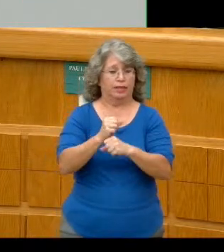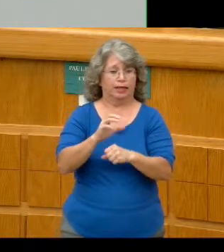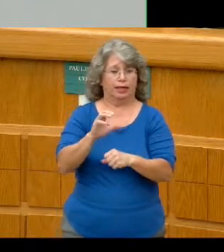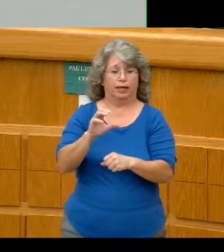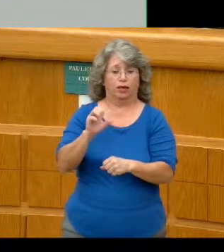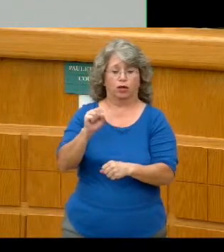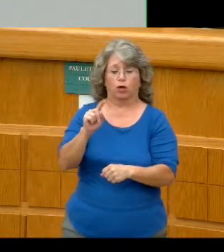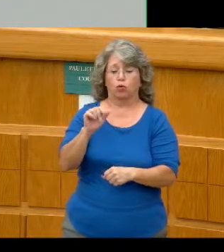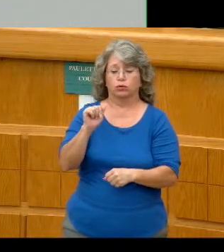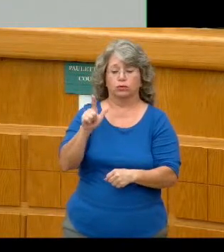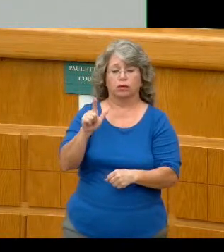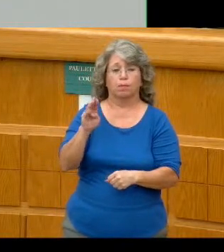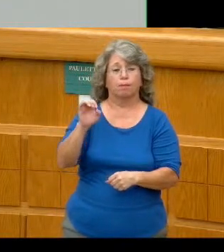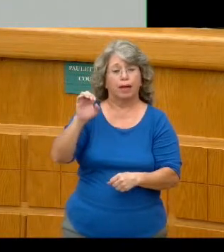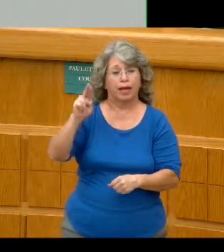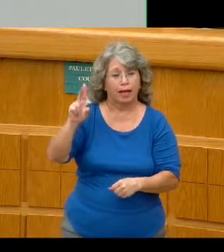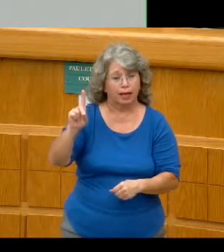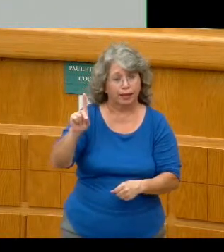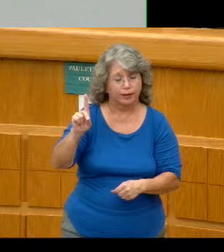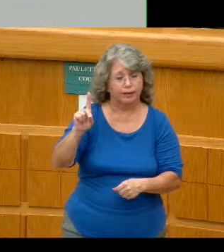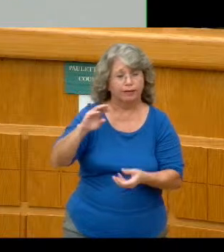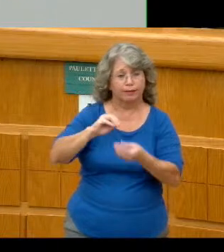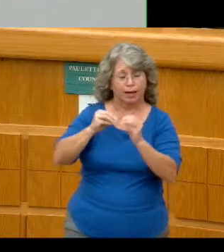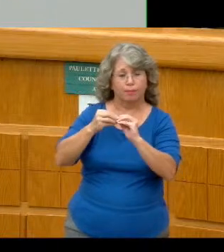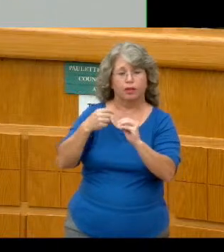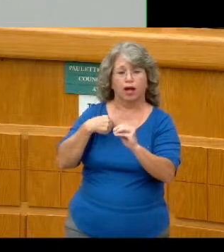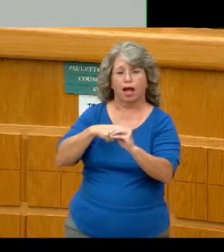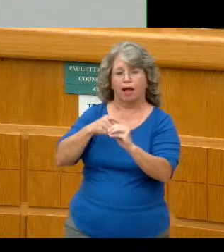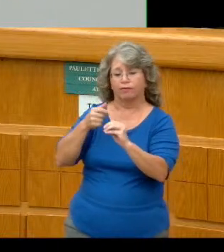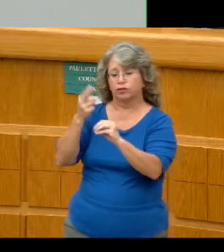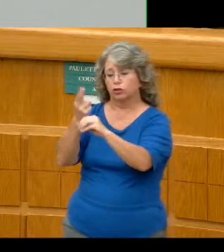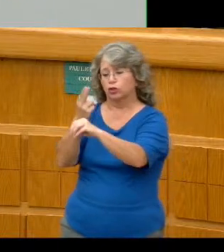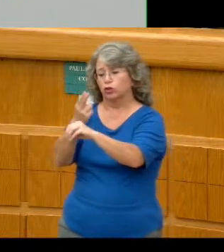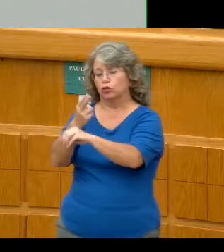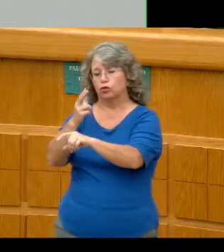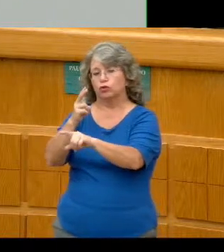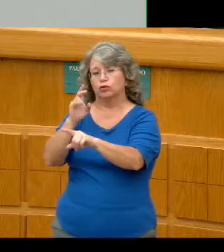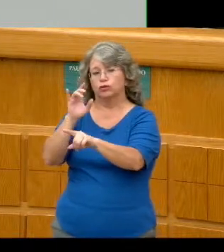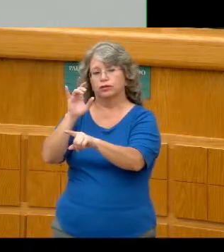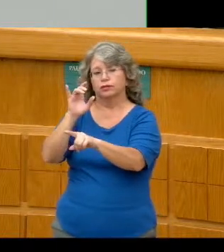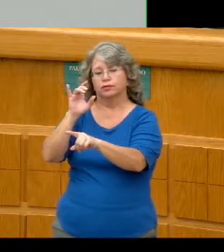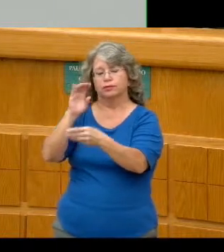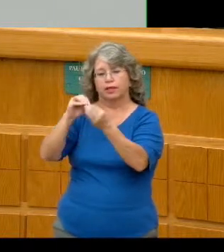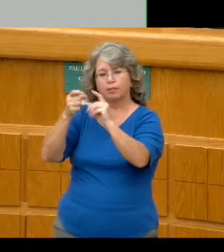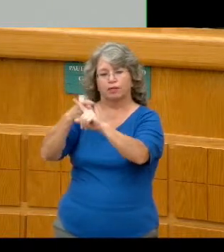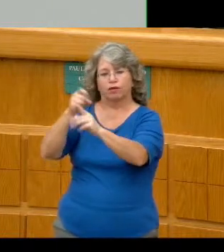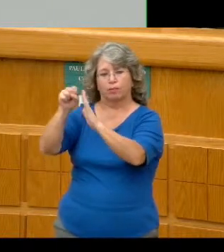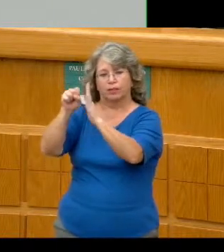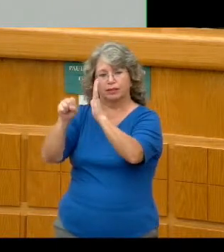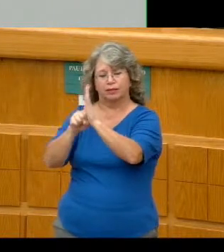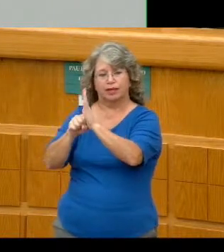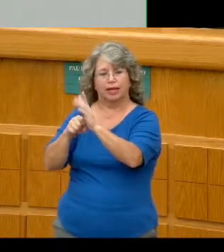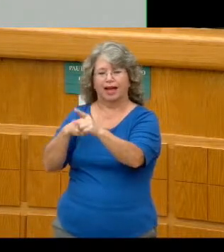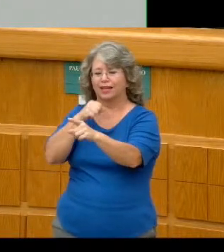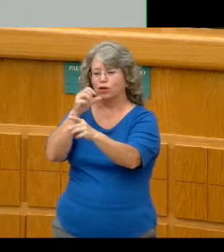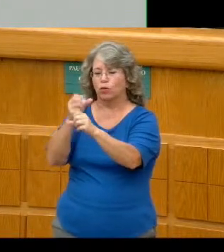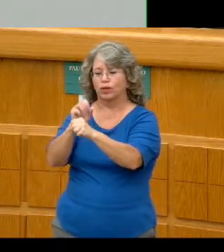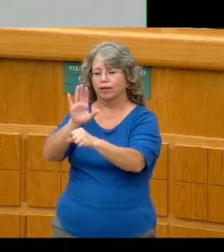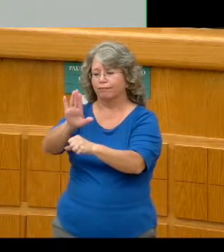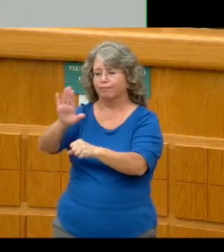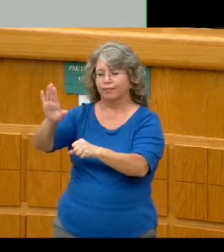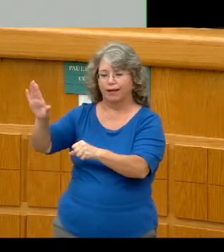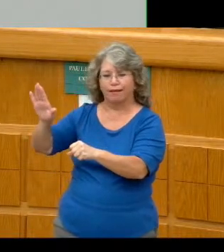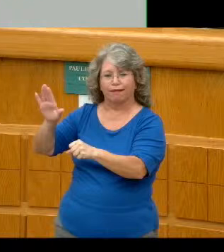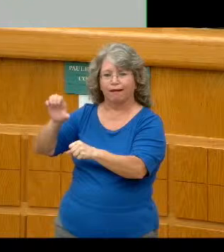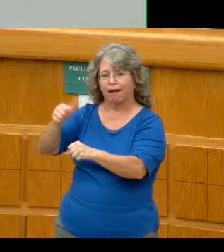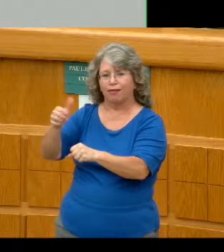data that the state has because I don't get reports on fatalities directly from any other county other than Nueces, just like everybody else in